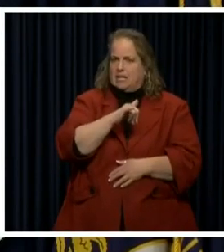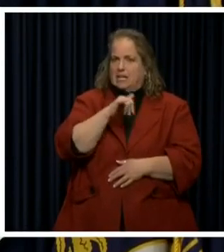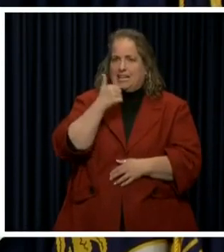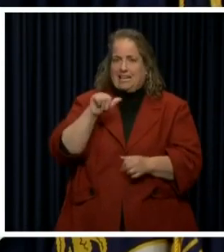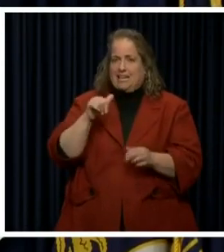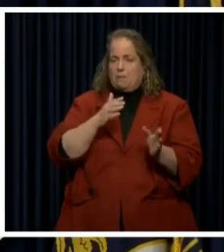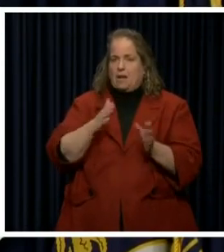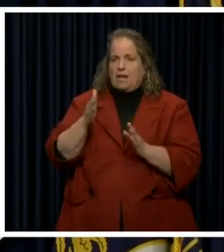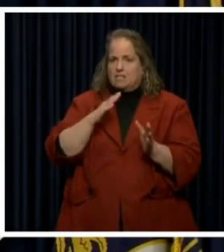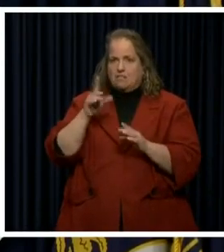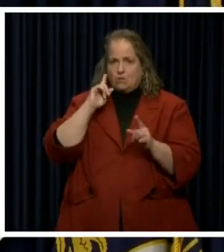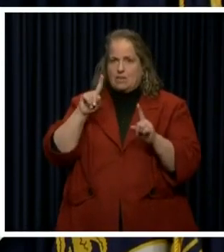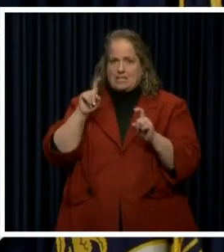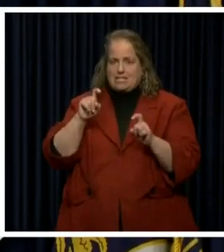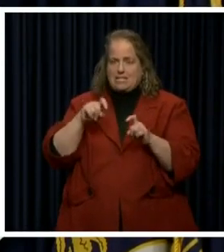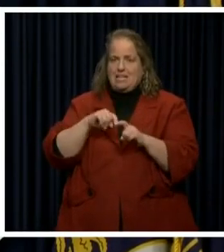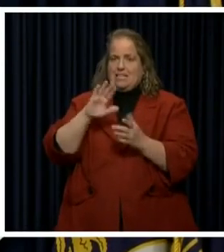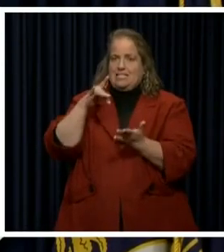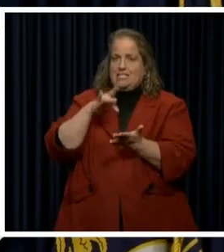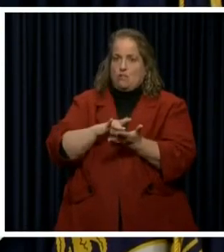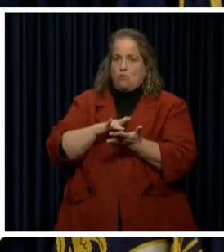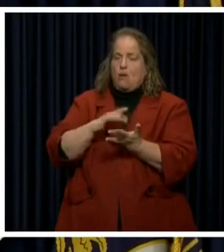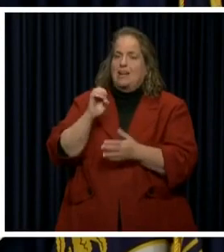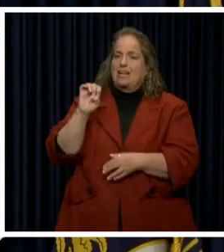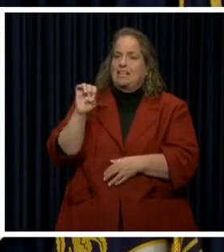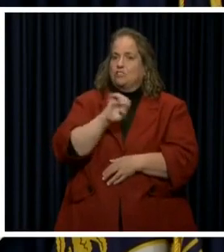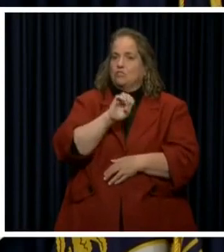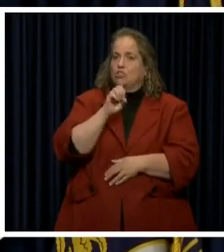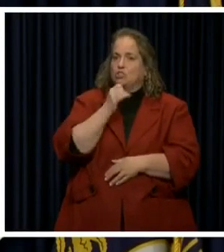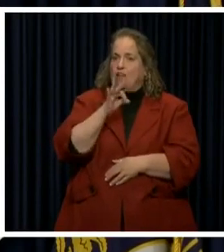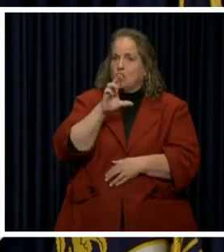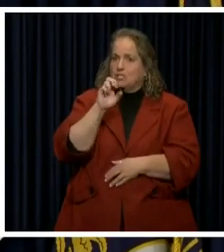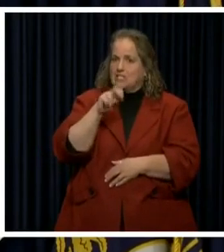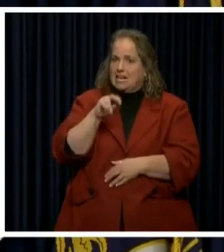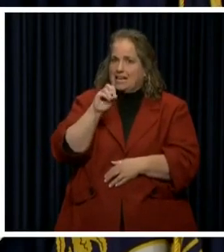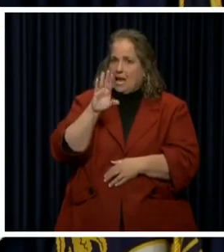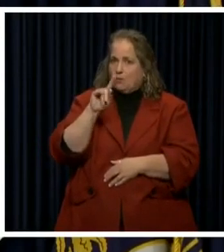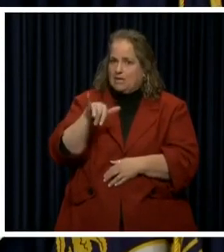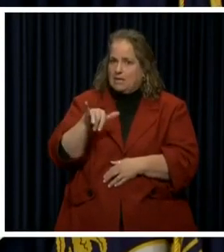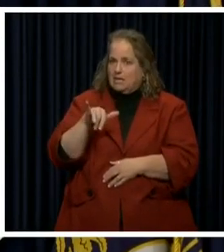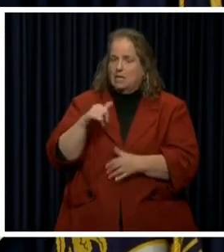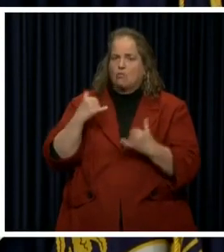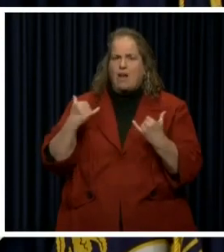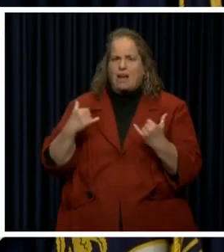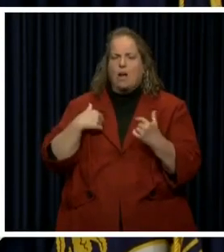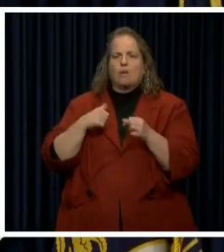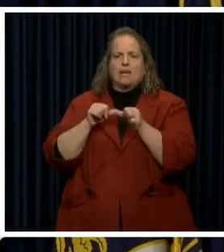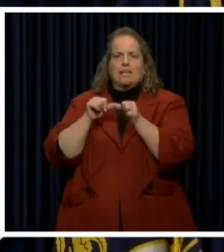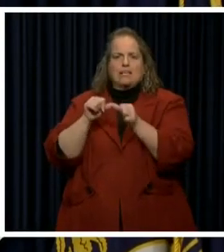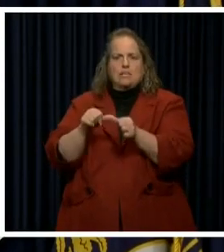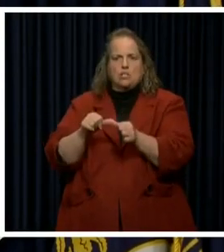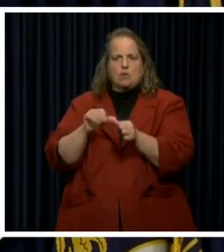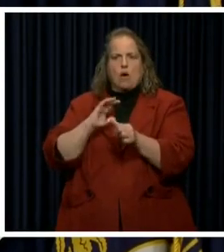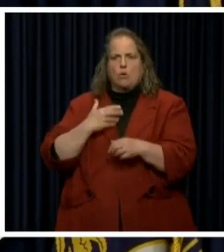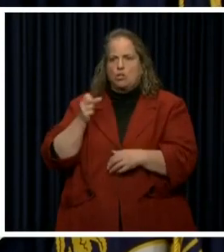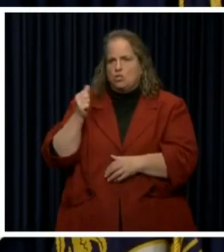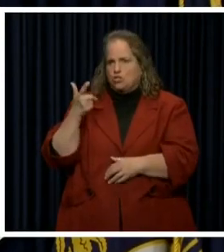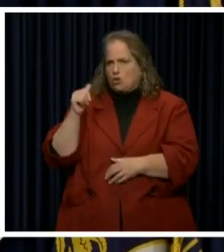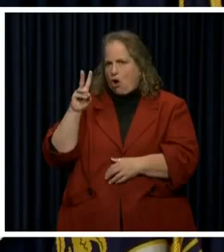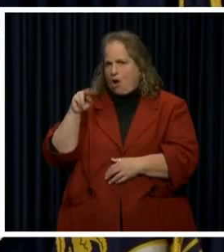any plans for testing in central and eastern Jefferson County? Right now we're going to continue our